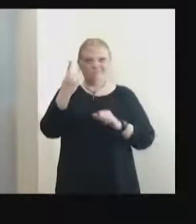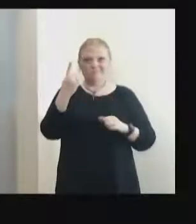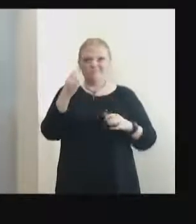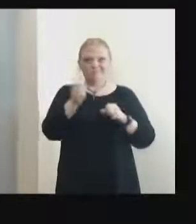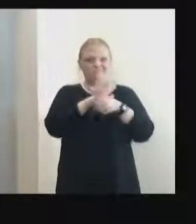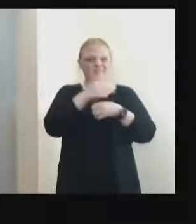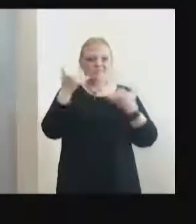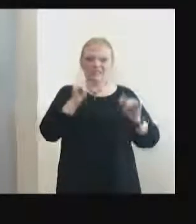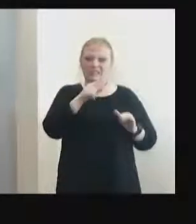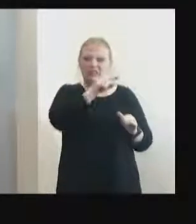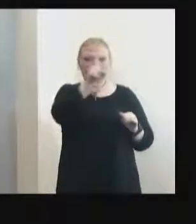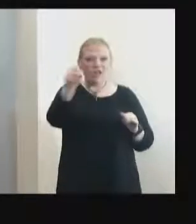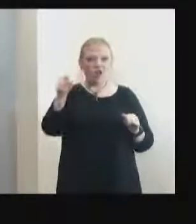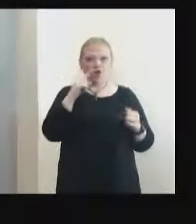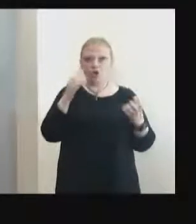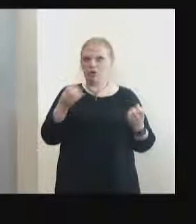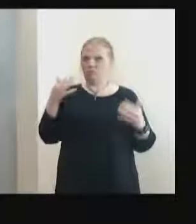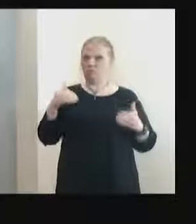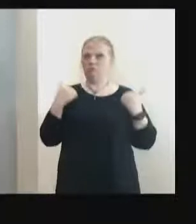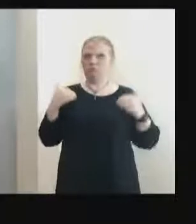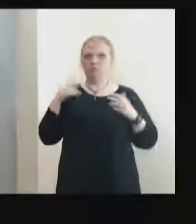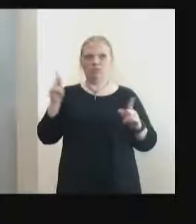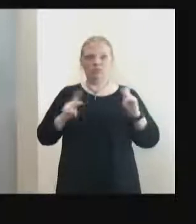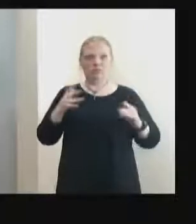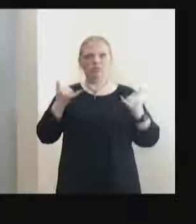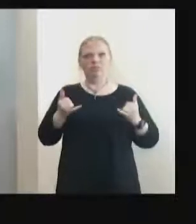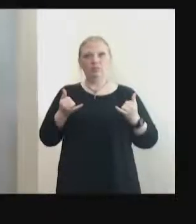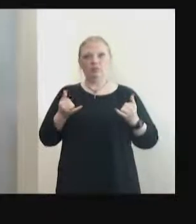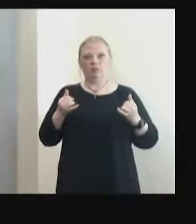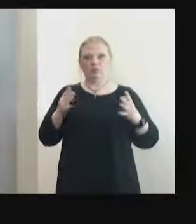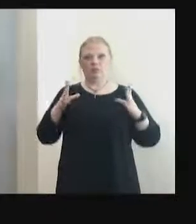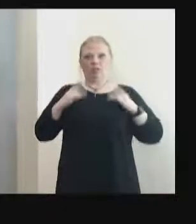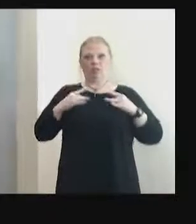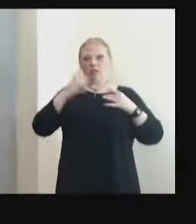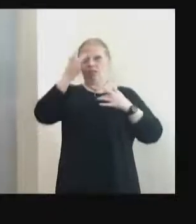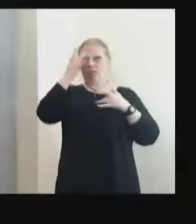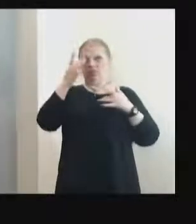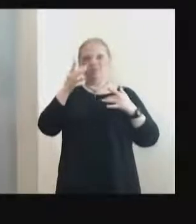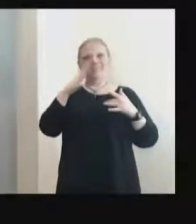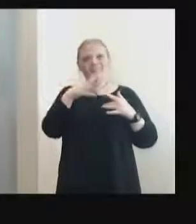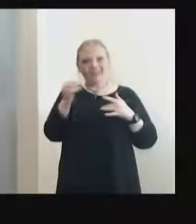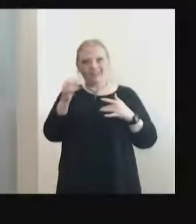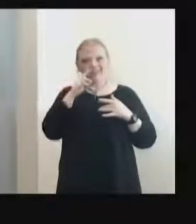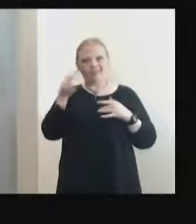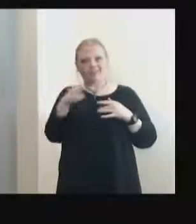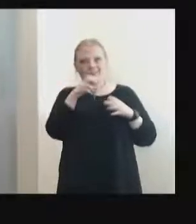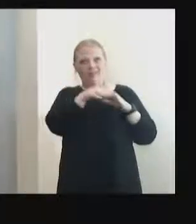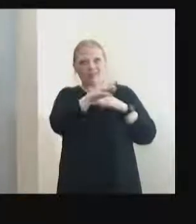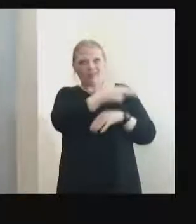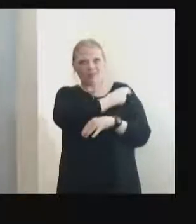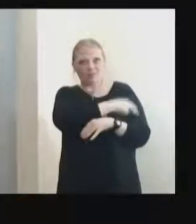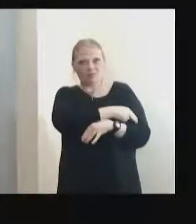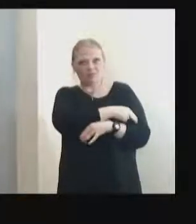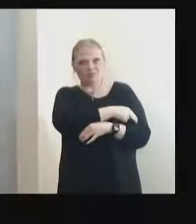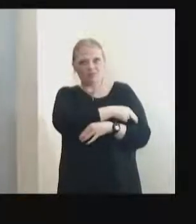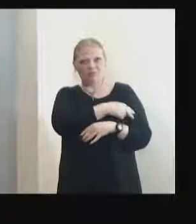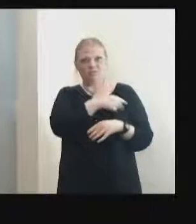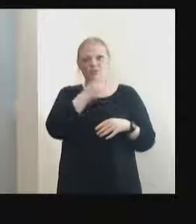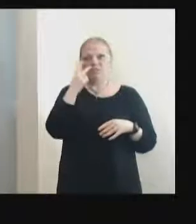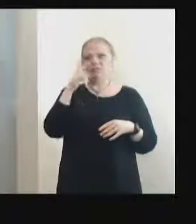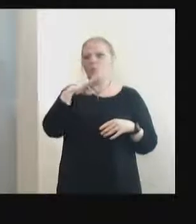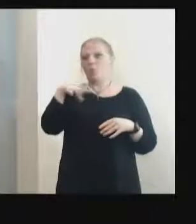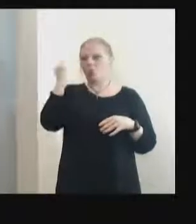COVID is still out there and a lot of our young people are catching it. Some of these people are being hospitalized. As you see, the